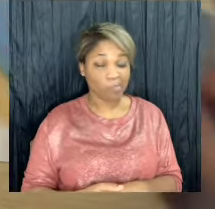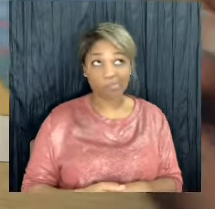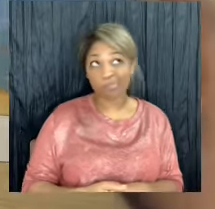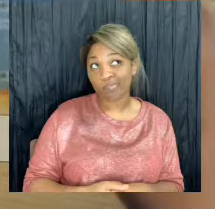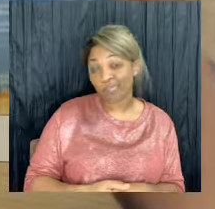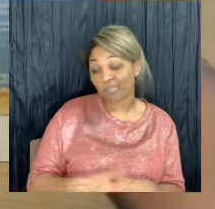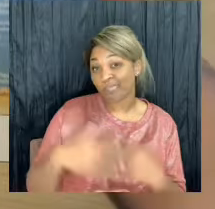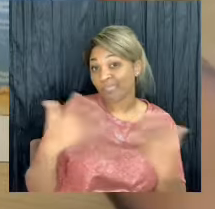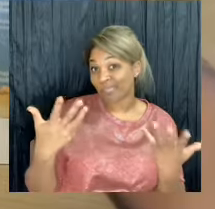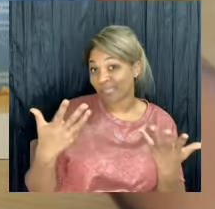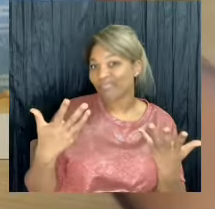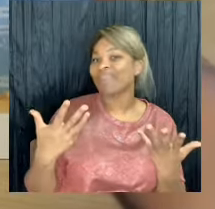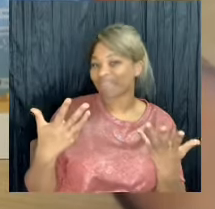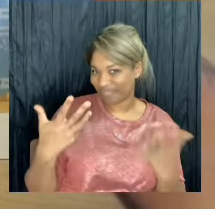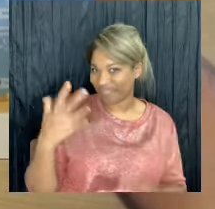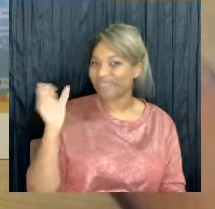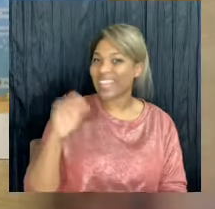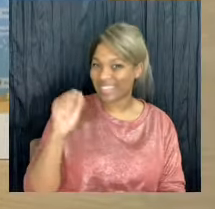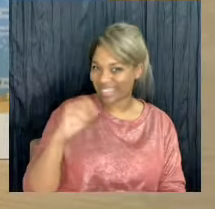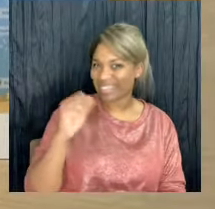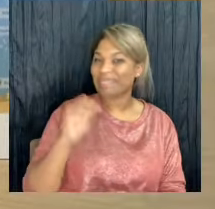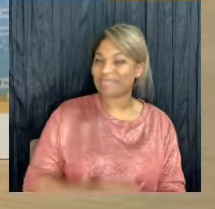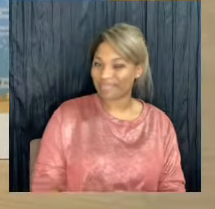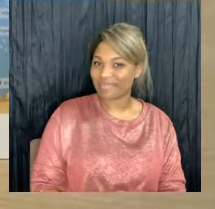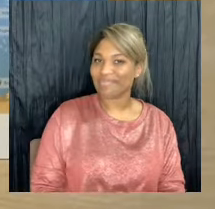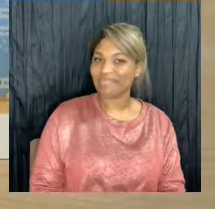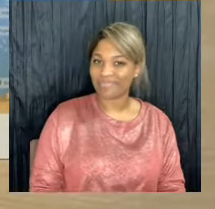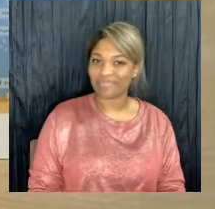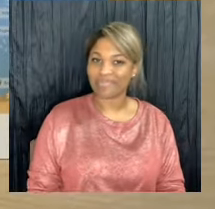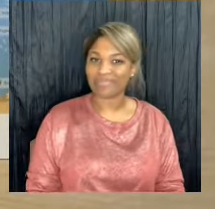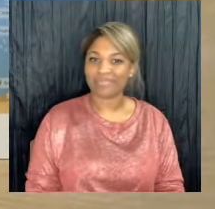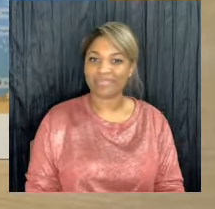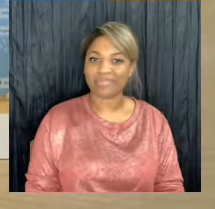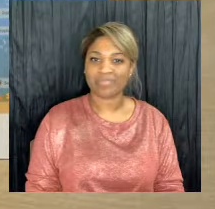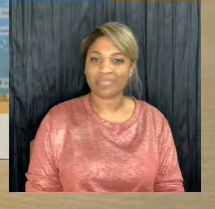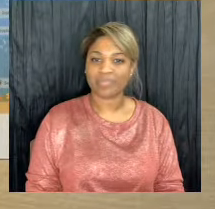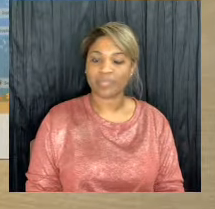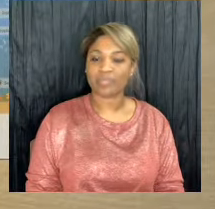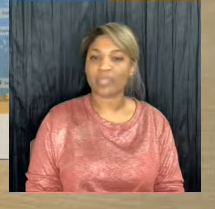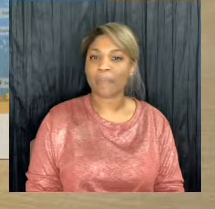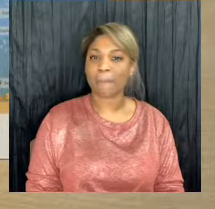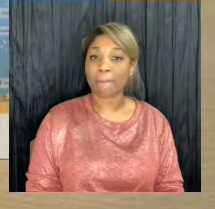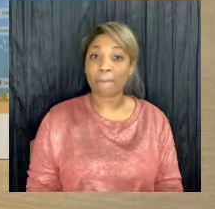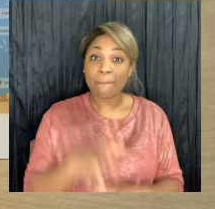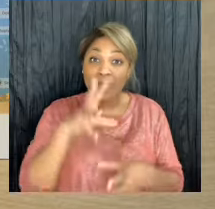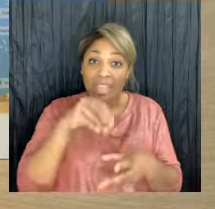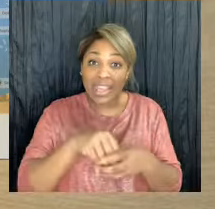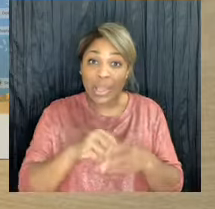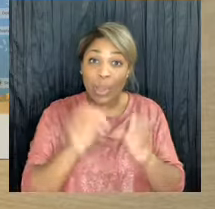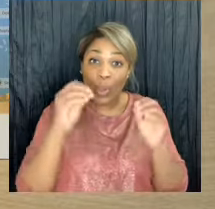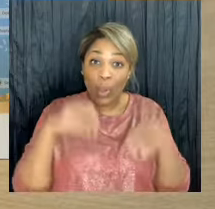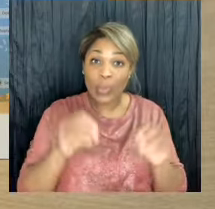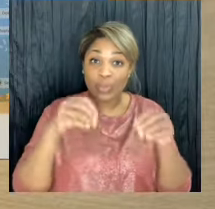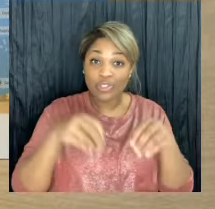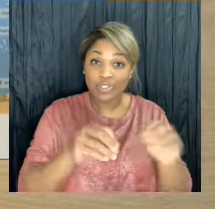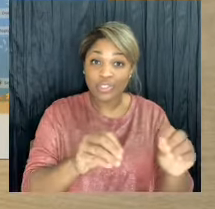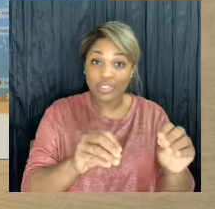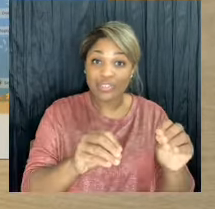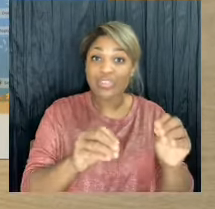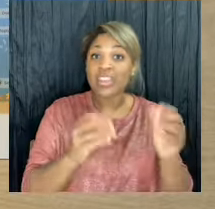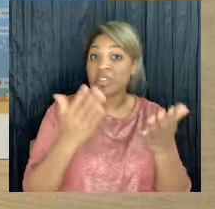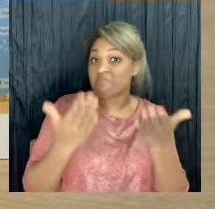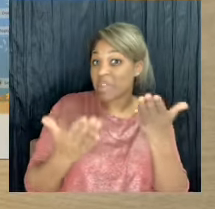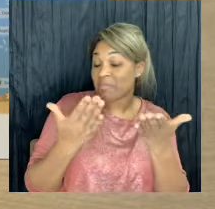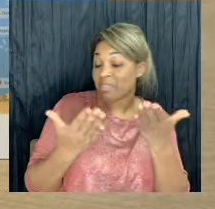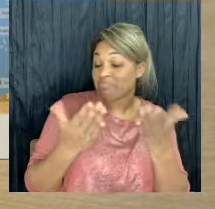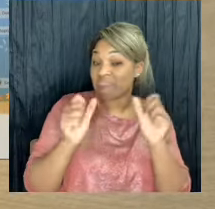Well, yes, we can. In the ocean, We might be able to